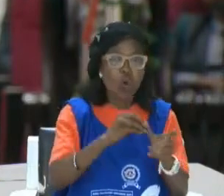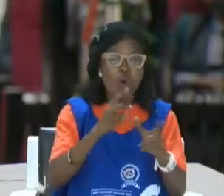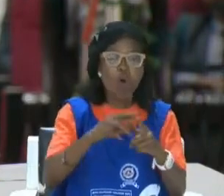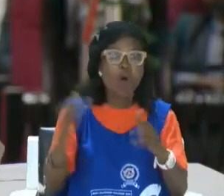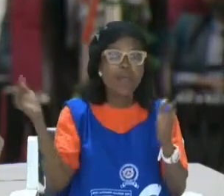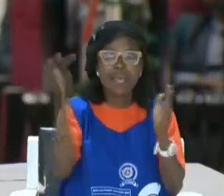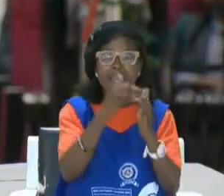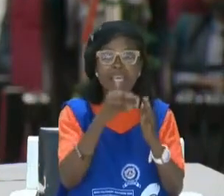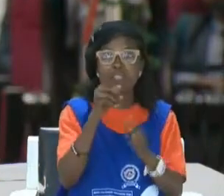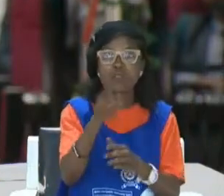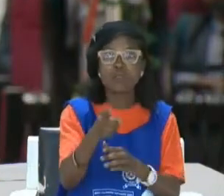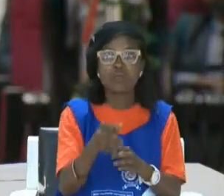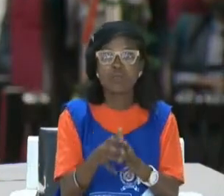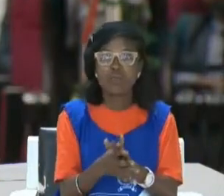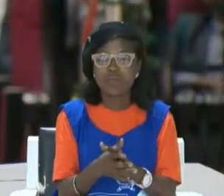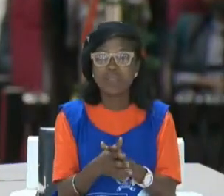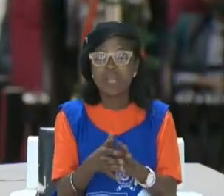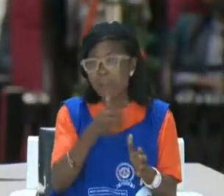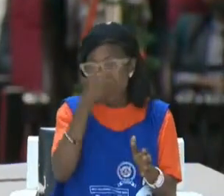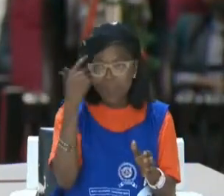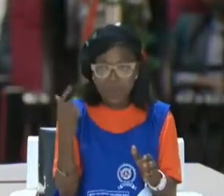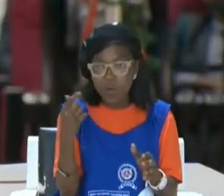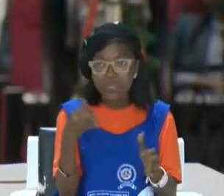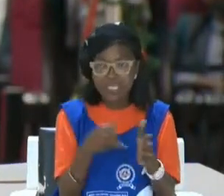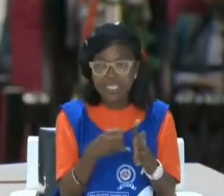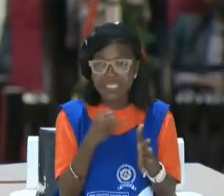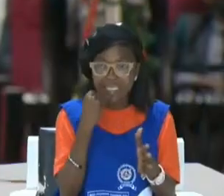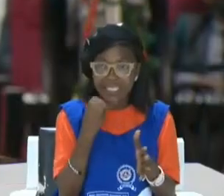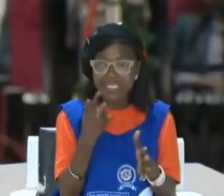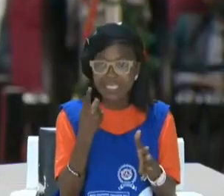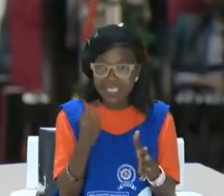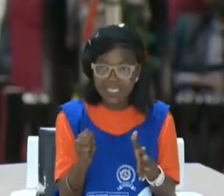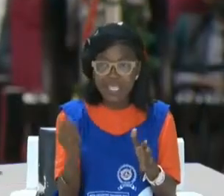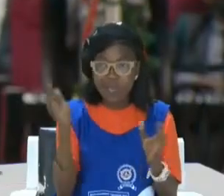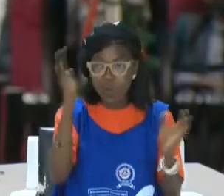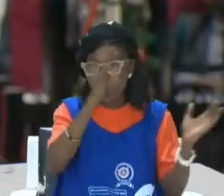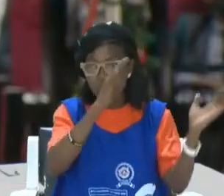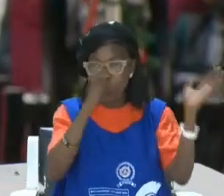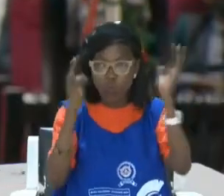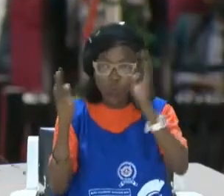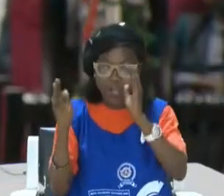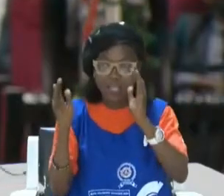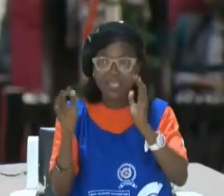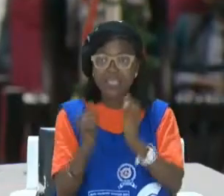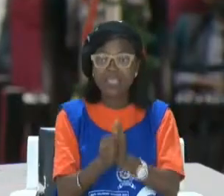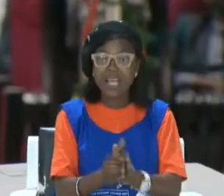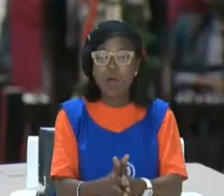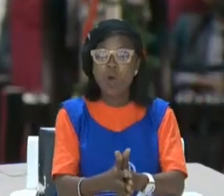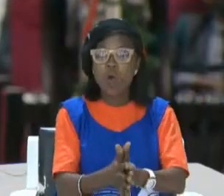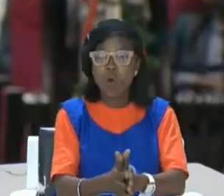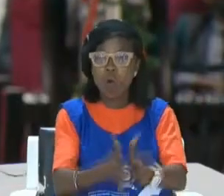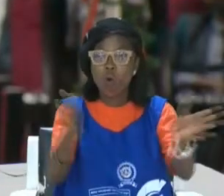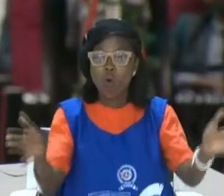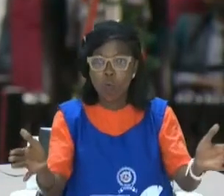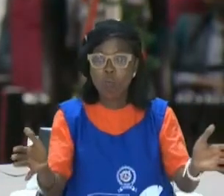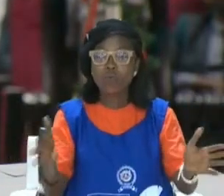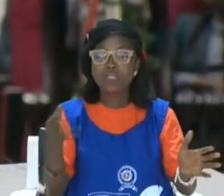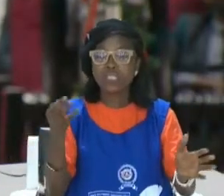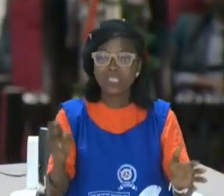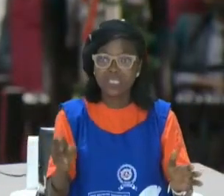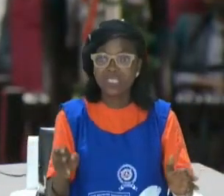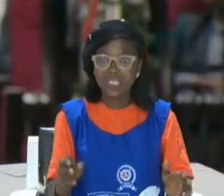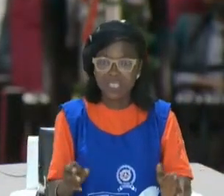You see, because it is the wind that opened a way in the Red Sea for the children of